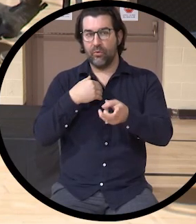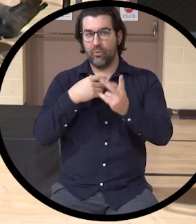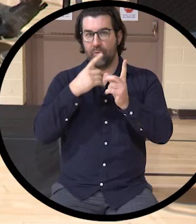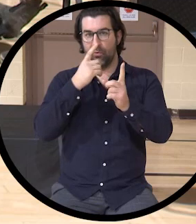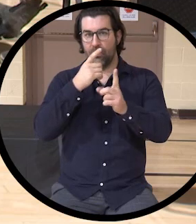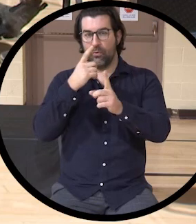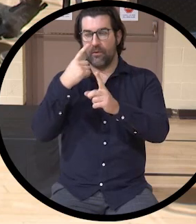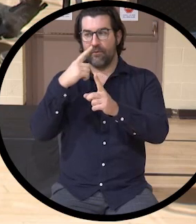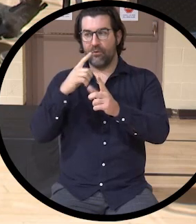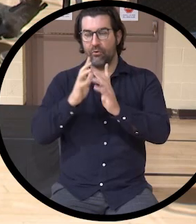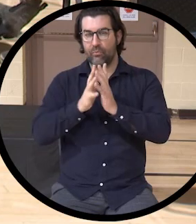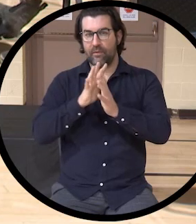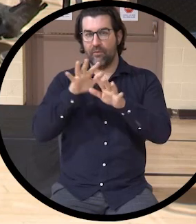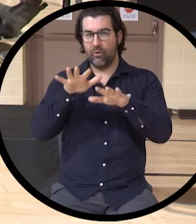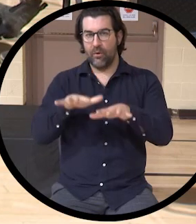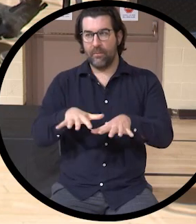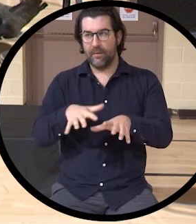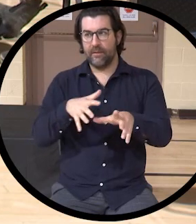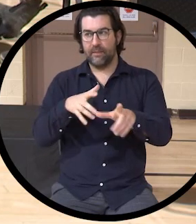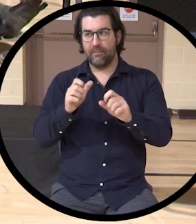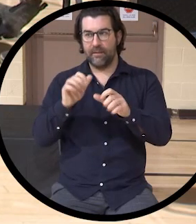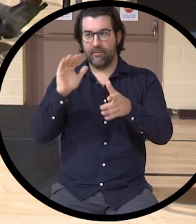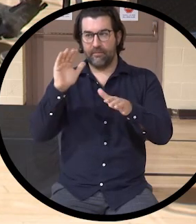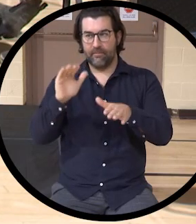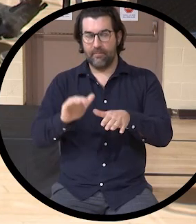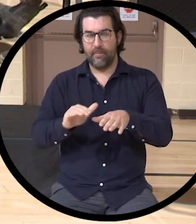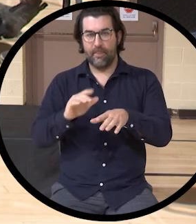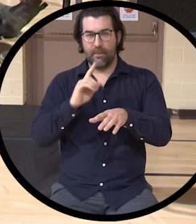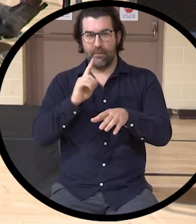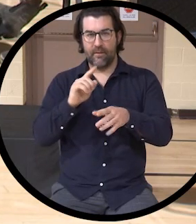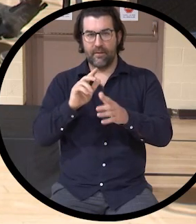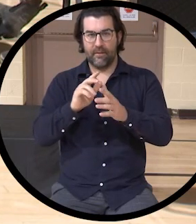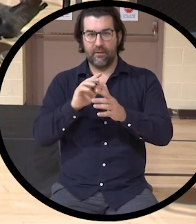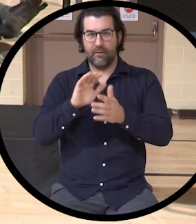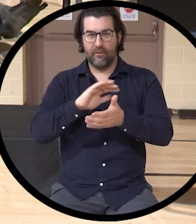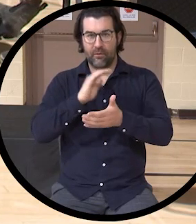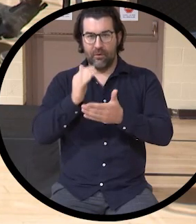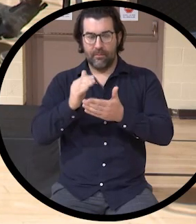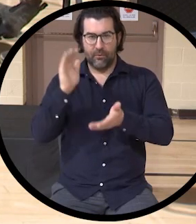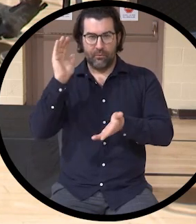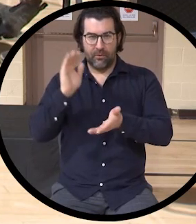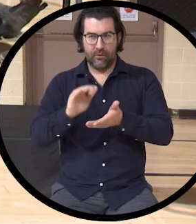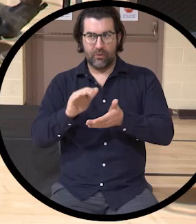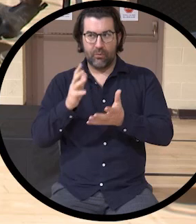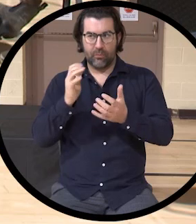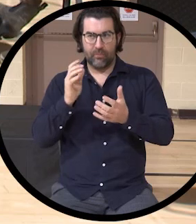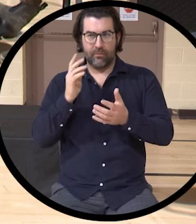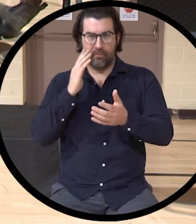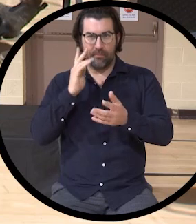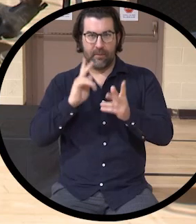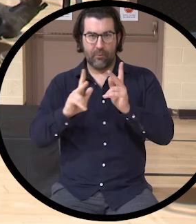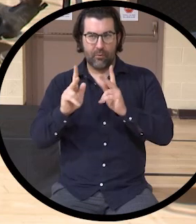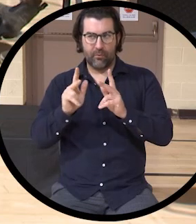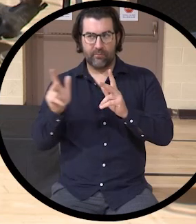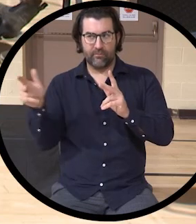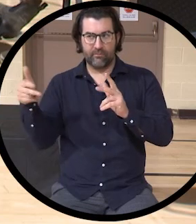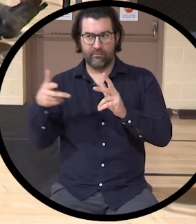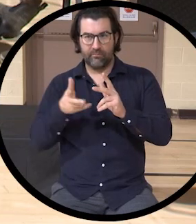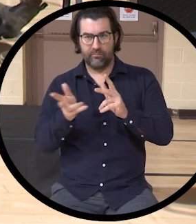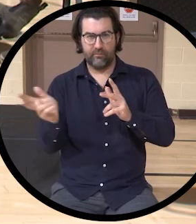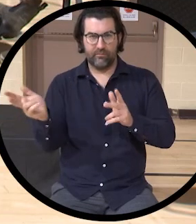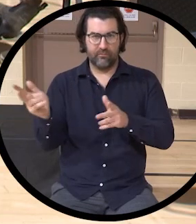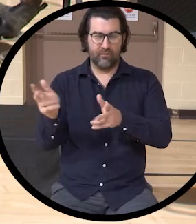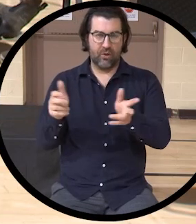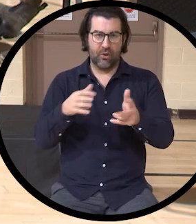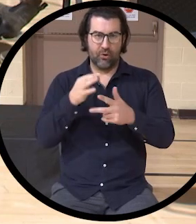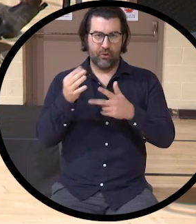traffic calming, reduction in speed, and then the second is a reduction in volume. So we do expect people to find alternative routes, but we